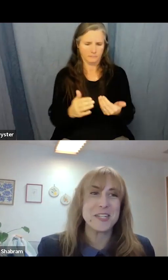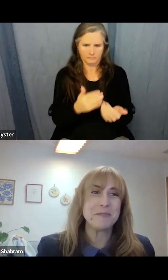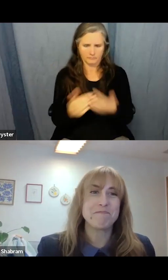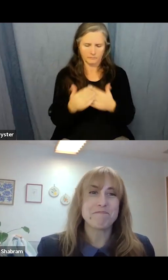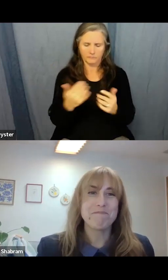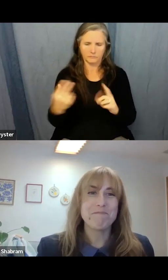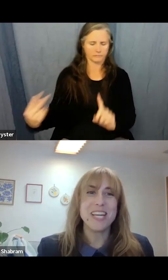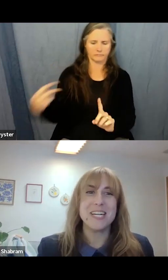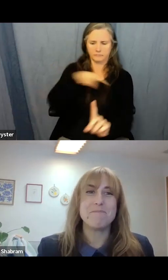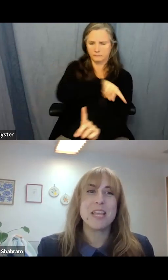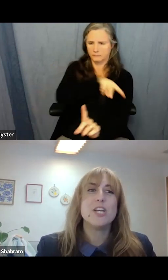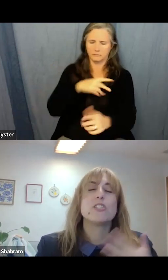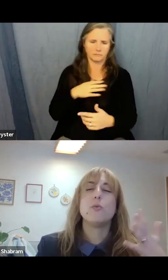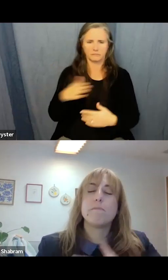out.